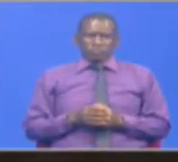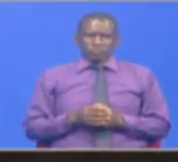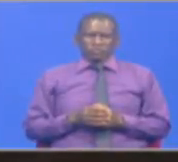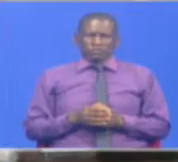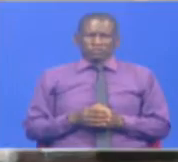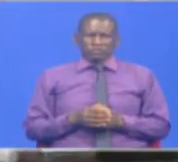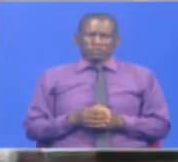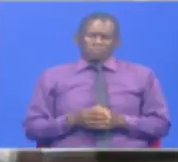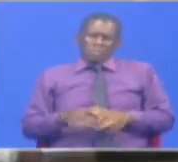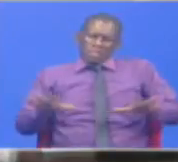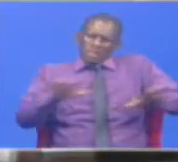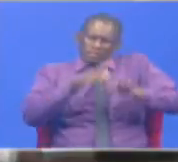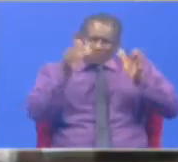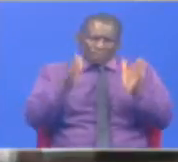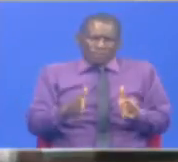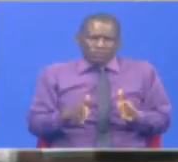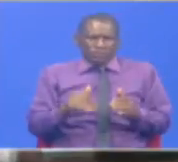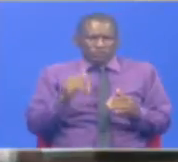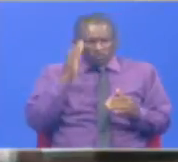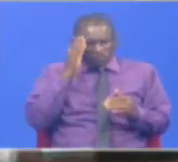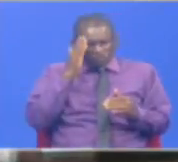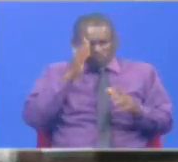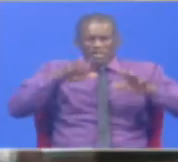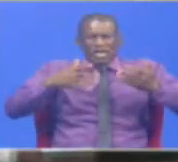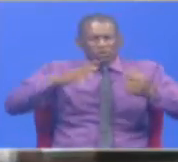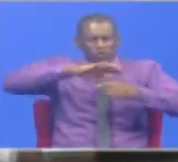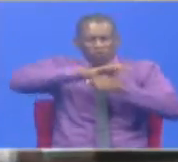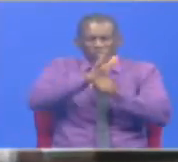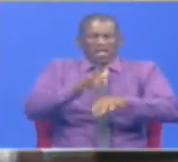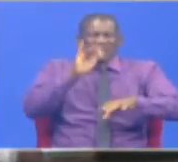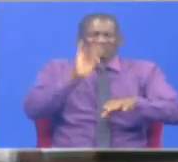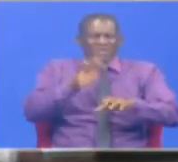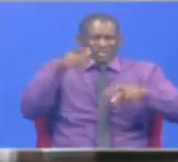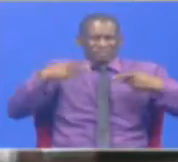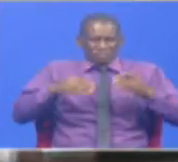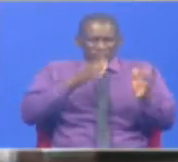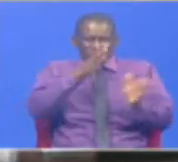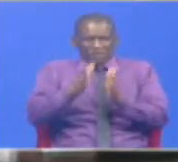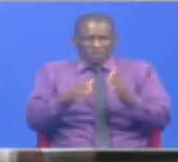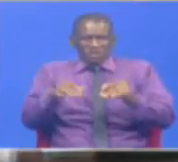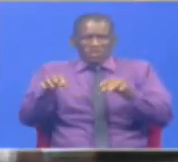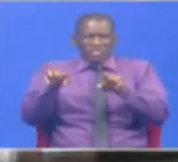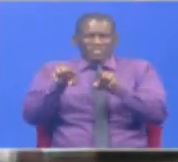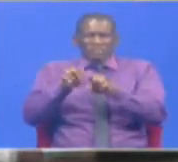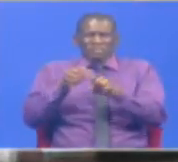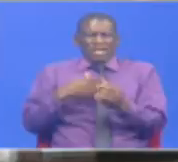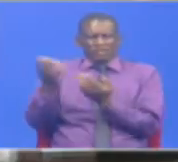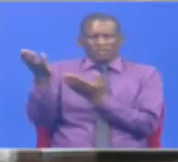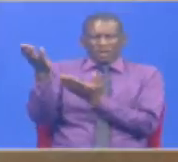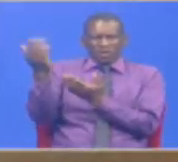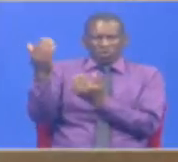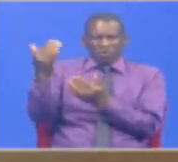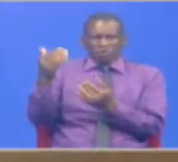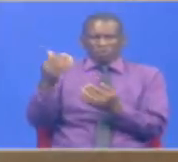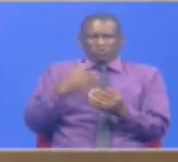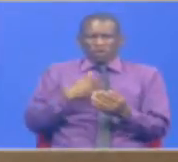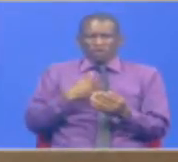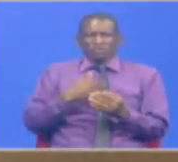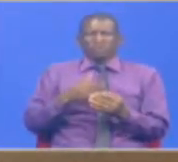Everyone knows how COVID-19 disrupted people's plan. I still have a hope of having a solo exhibition.